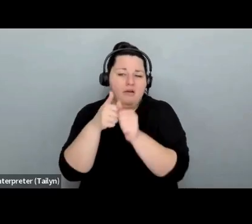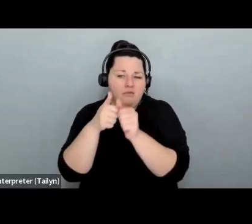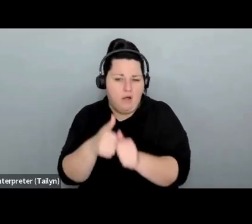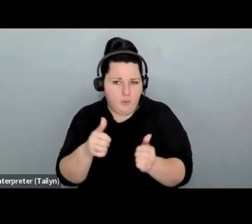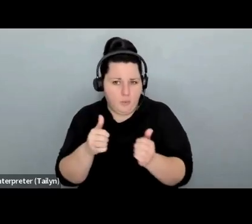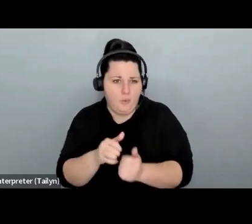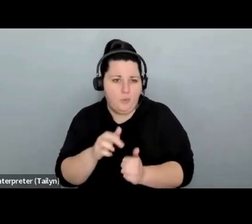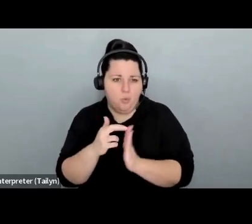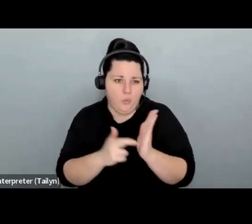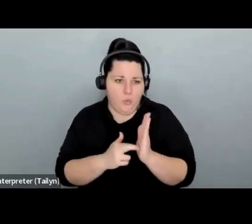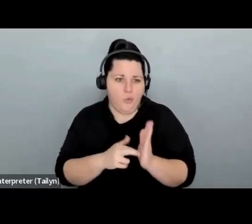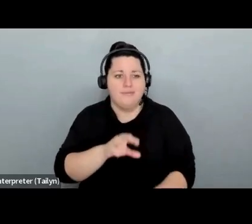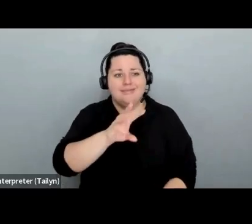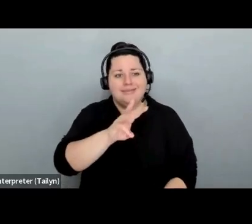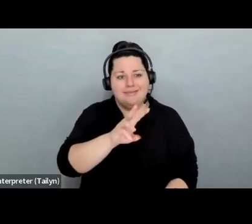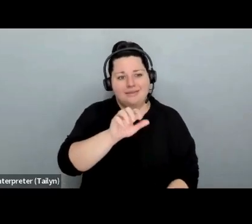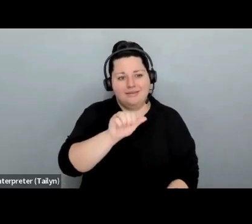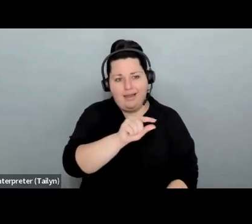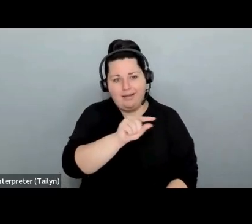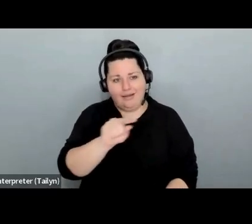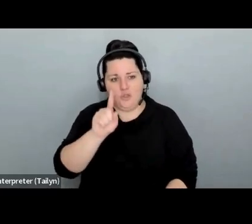following rules.